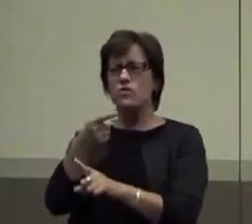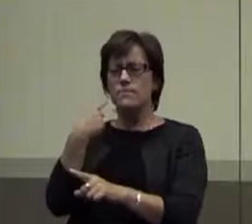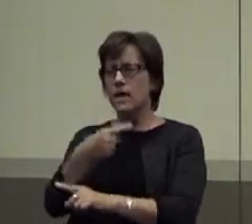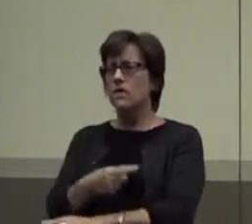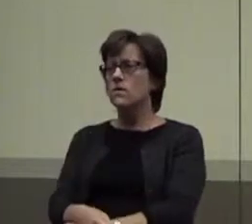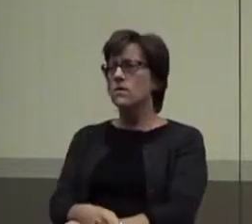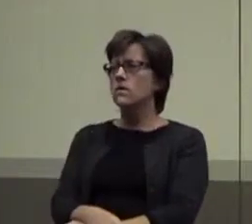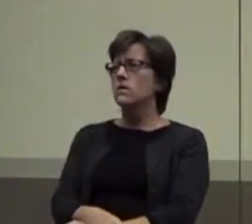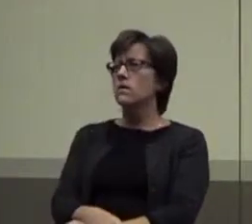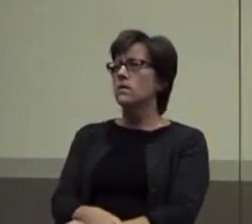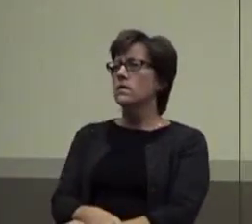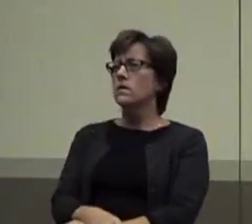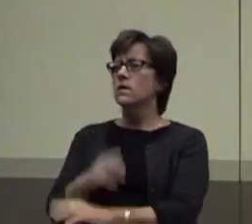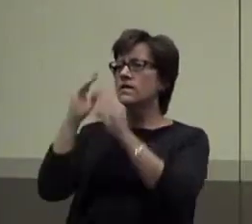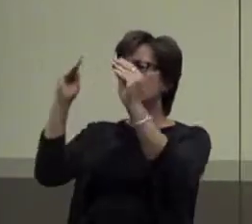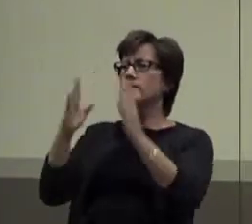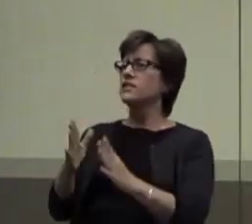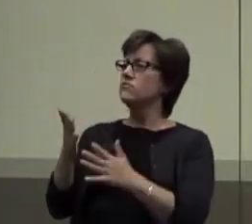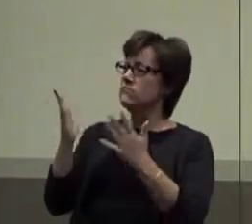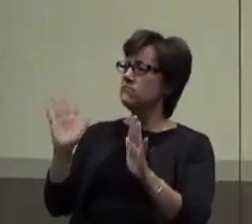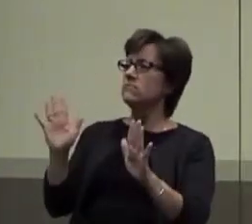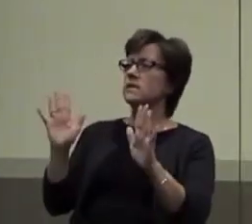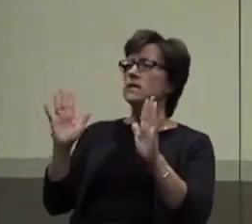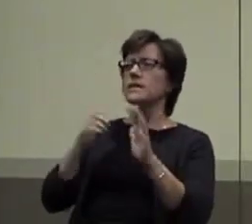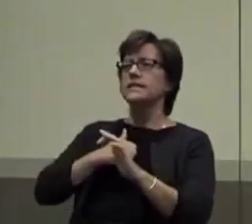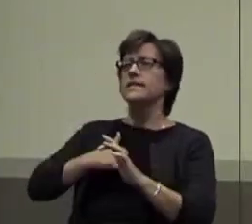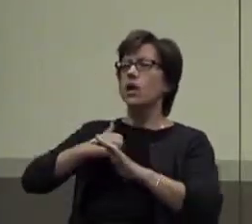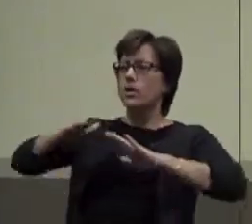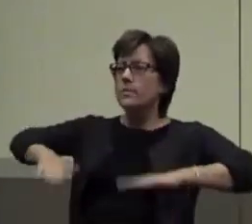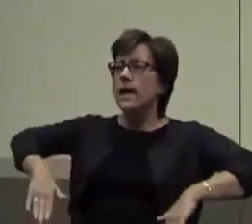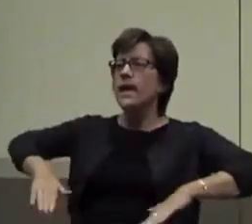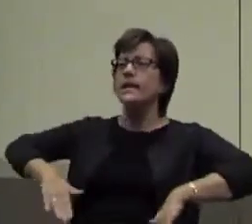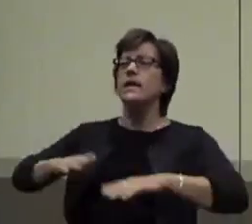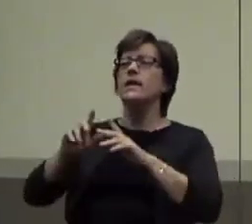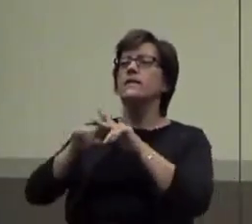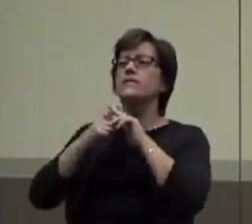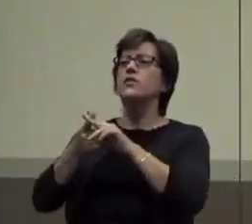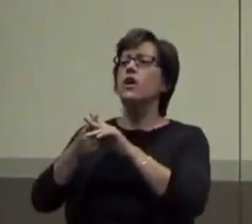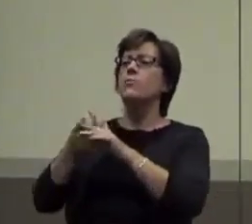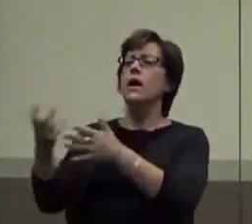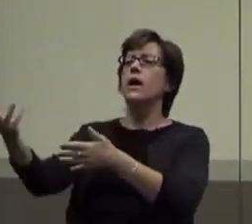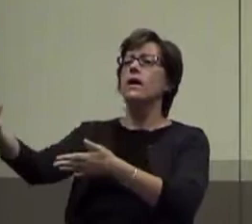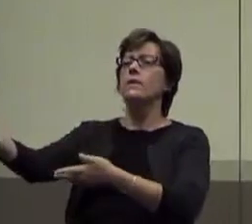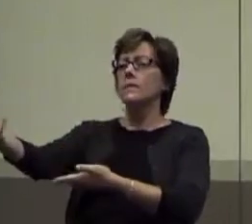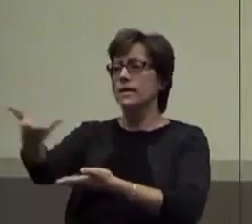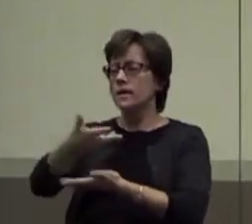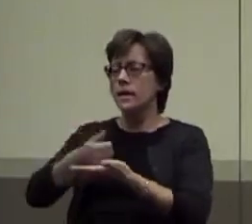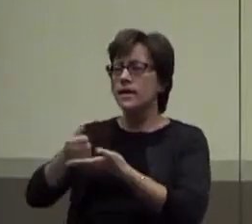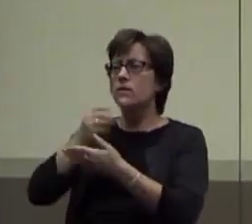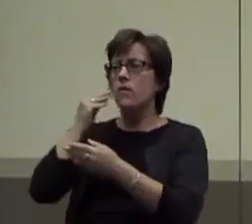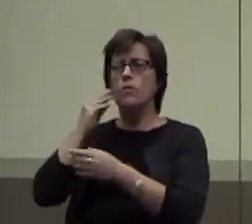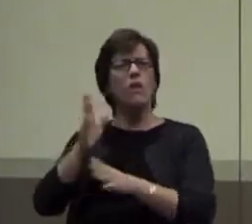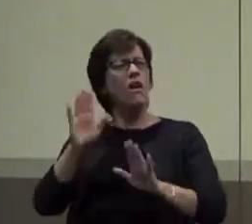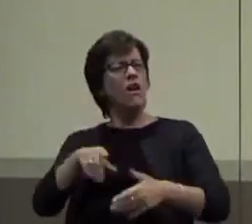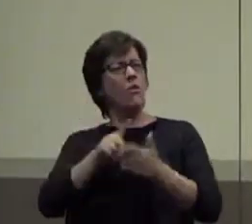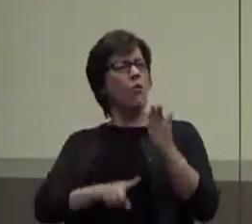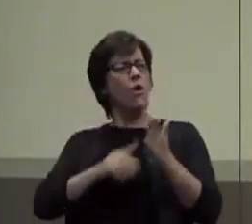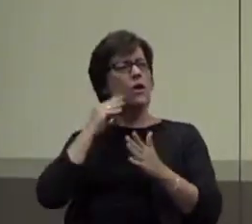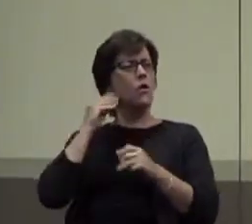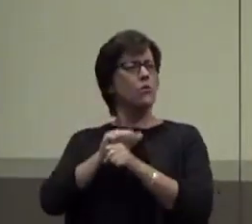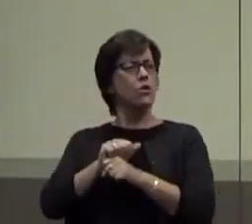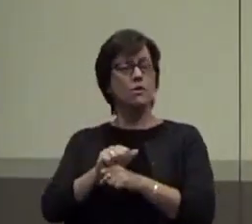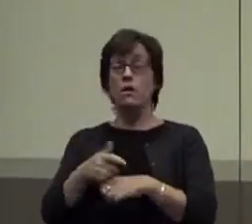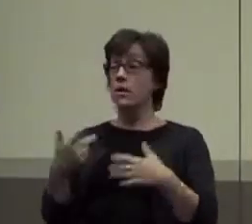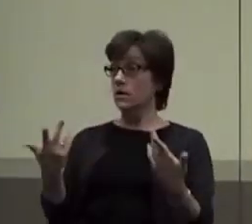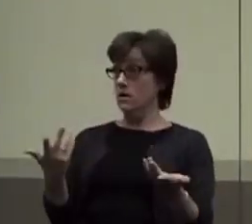All right, sorry I'm late. Let's get started by passing in the homework. What homework? The